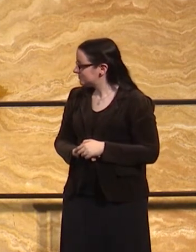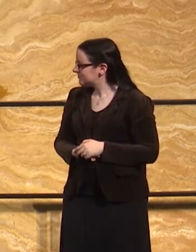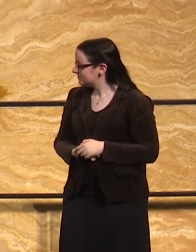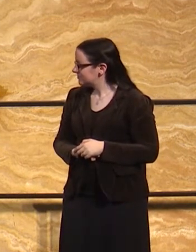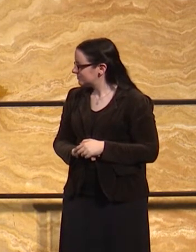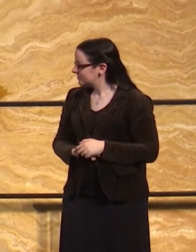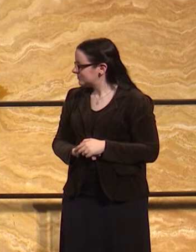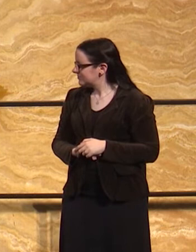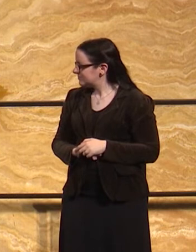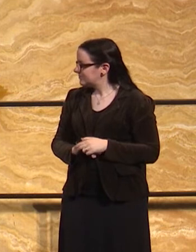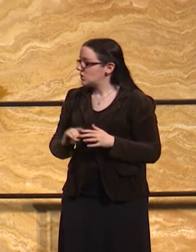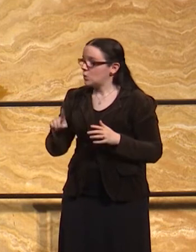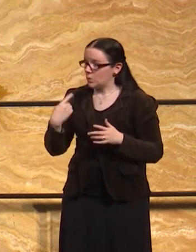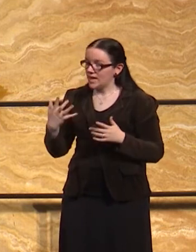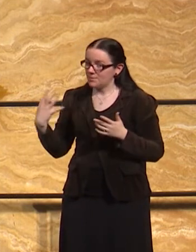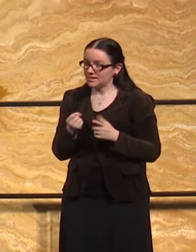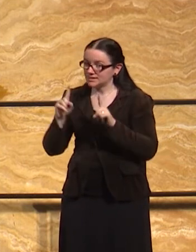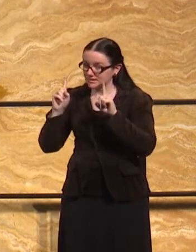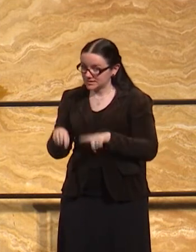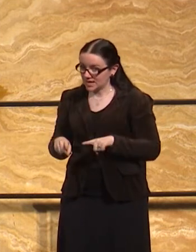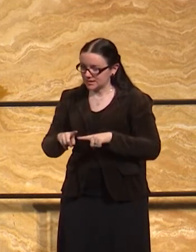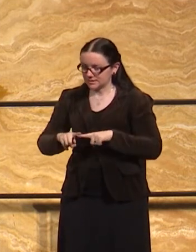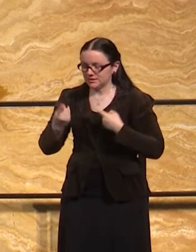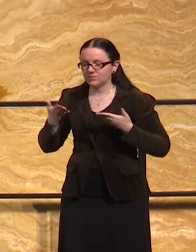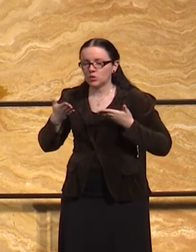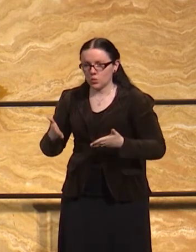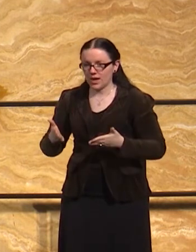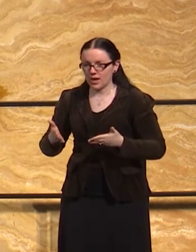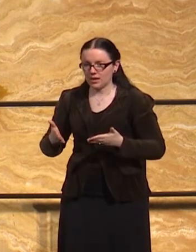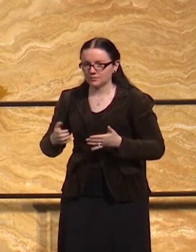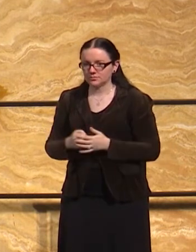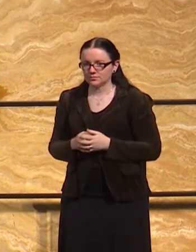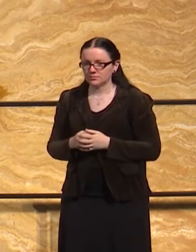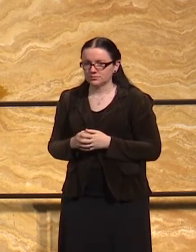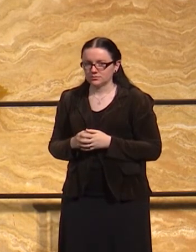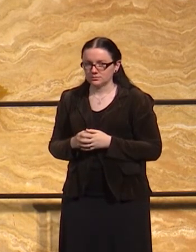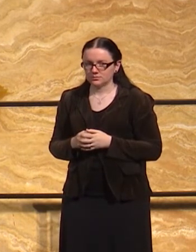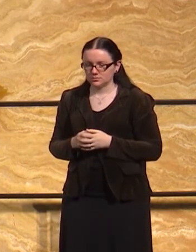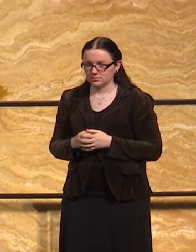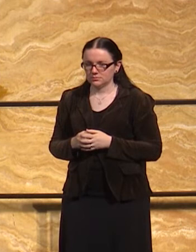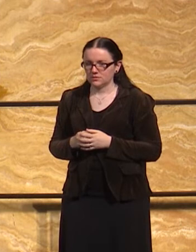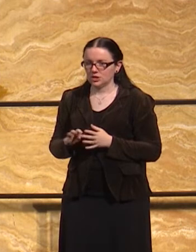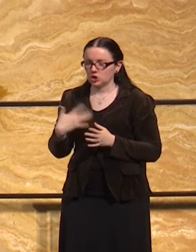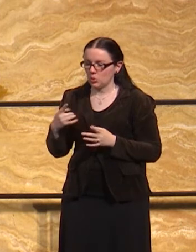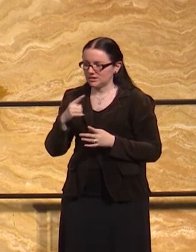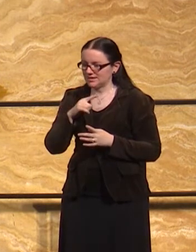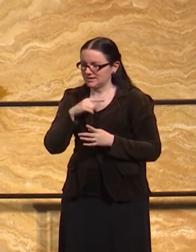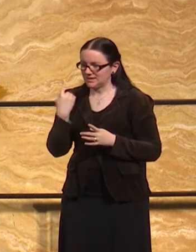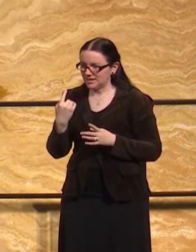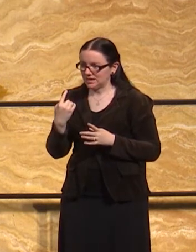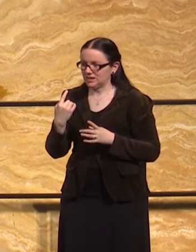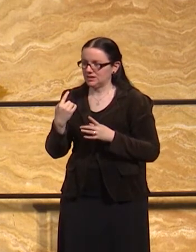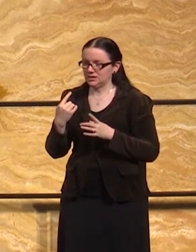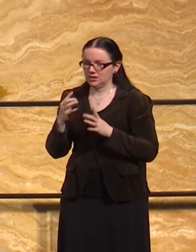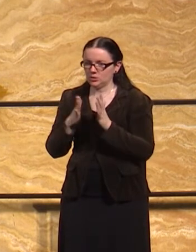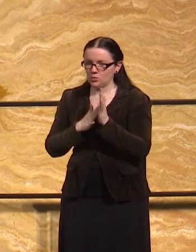Unless we begin to do things differently, we will inadvertently kill the multilateral order that